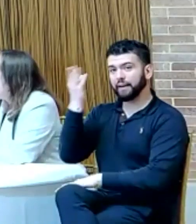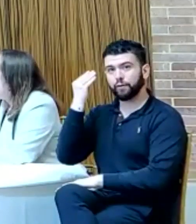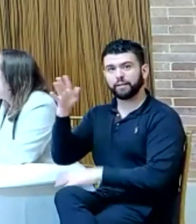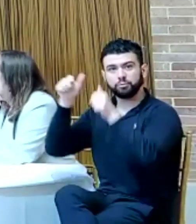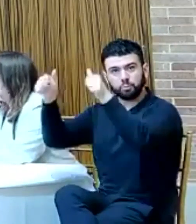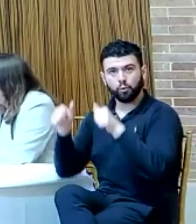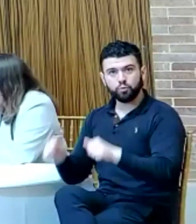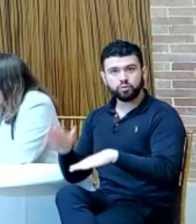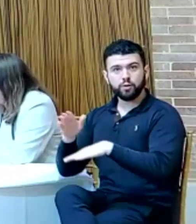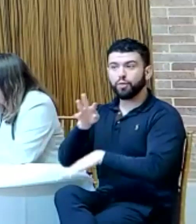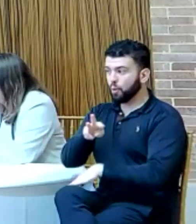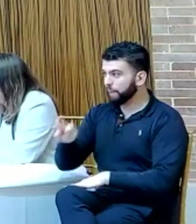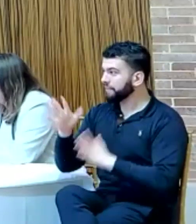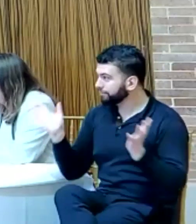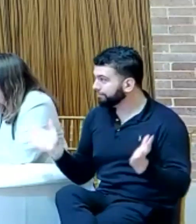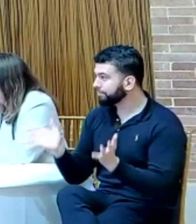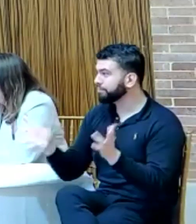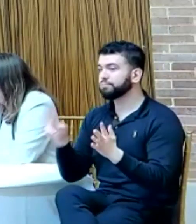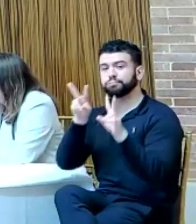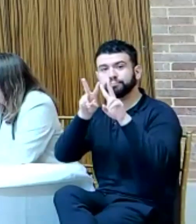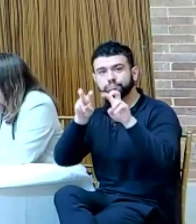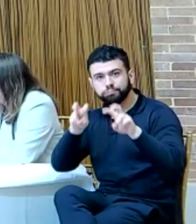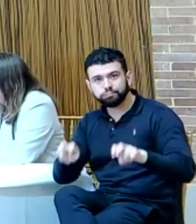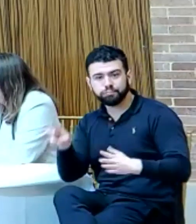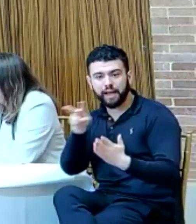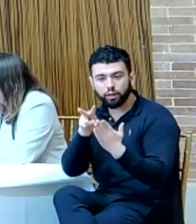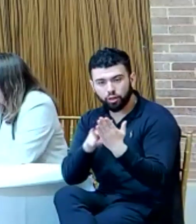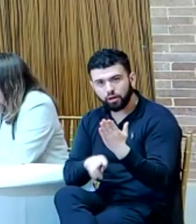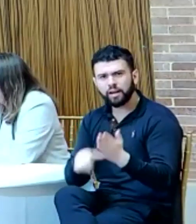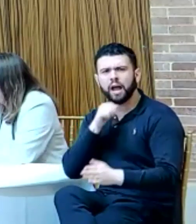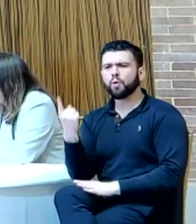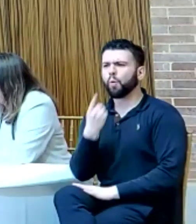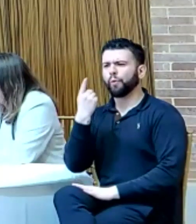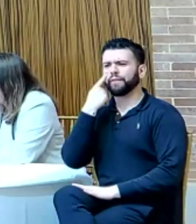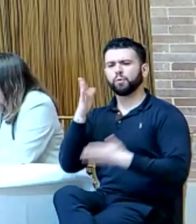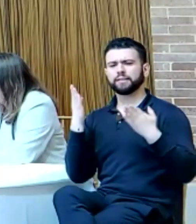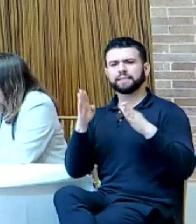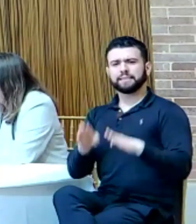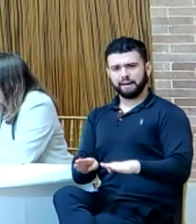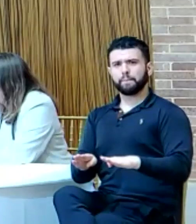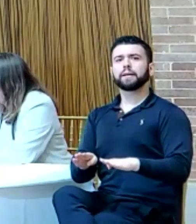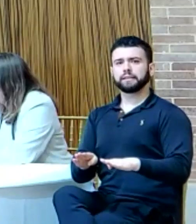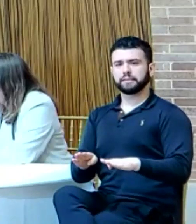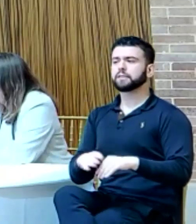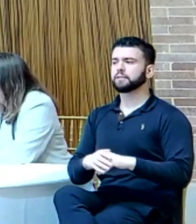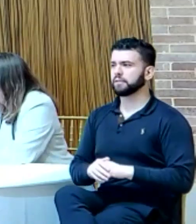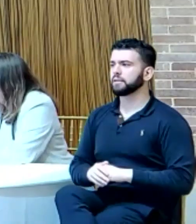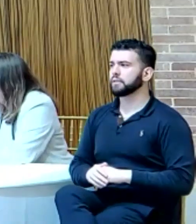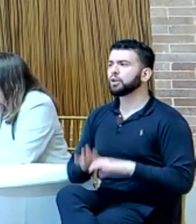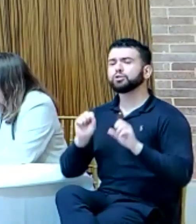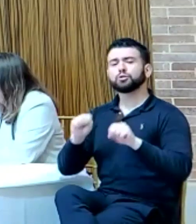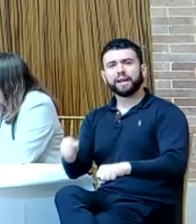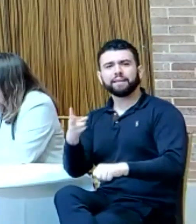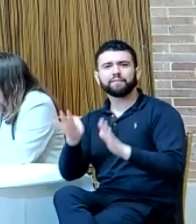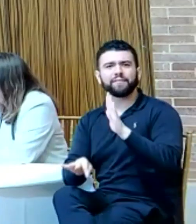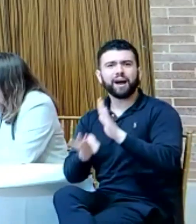website I encourage you to take a look at the division's website not just for settlements which you can find and we do an annual report that